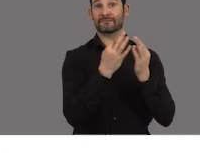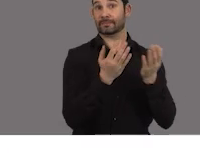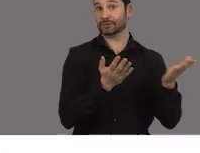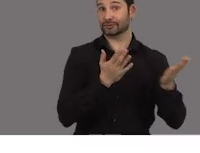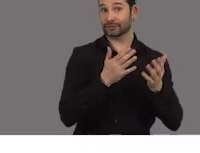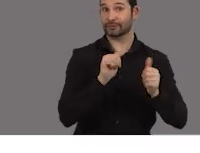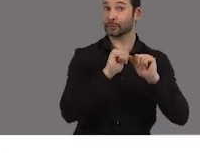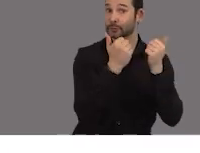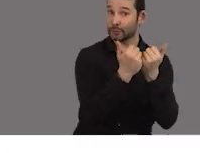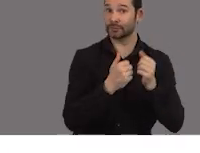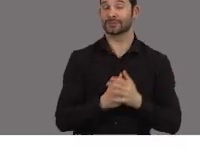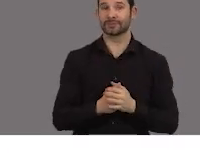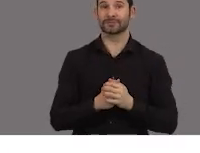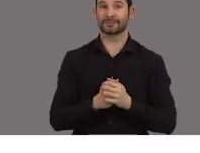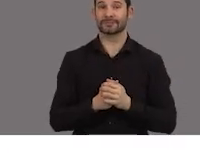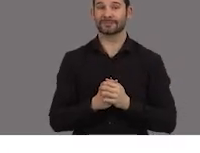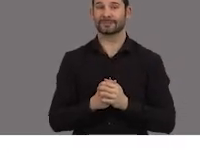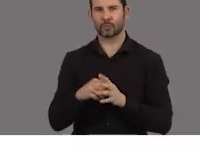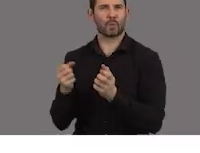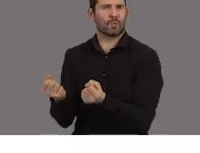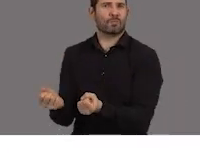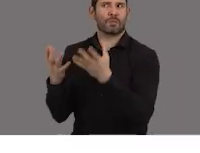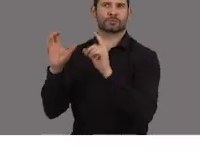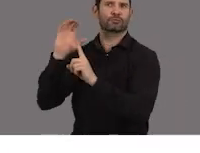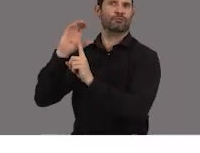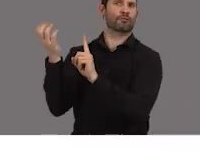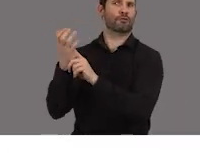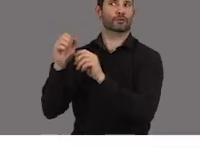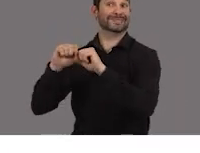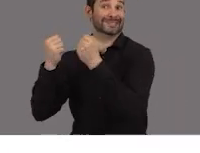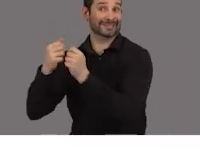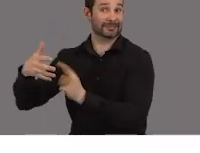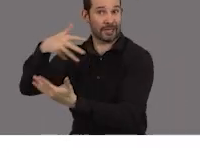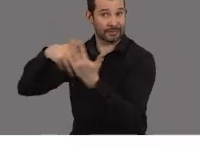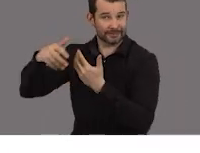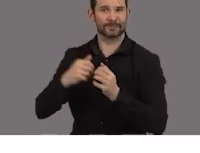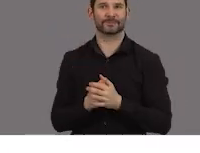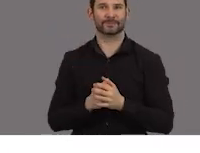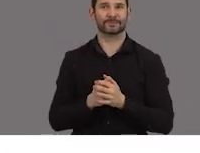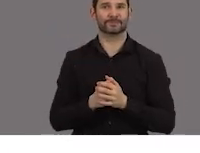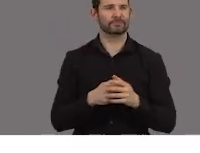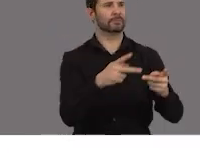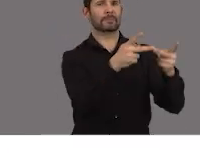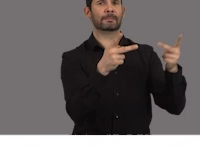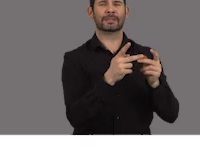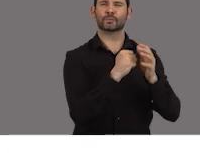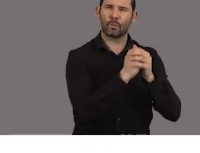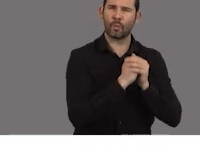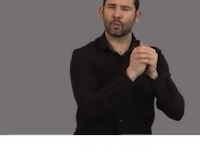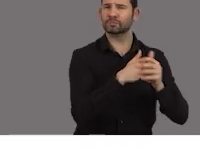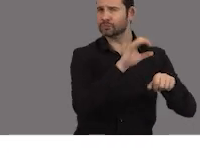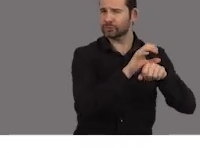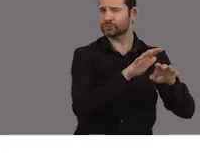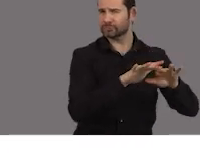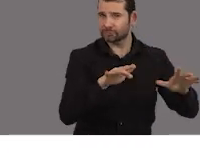family services associations, multicultural societies, places of